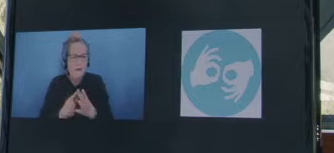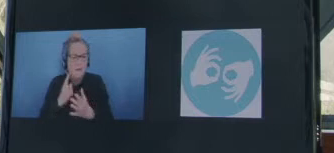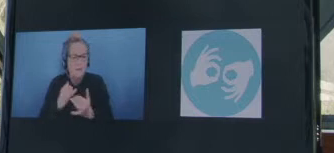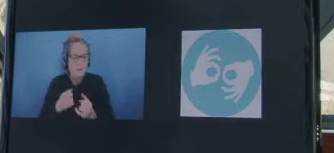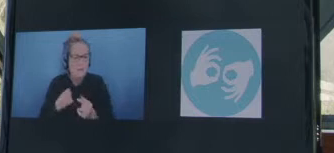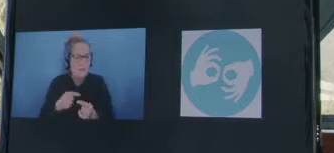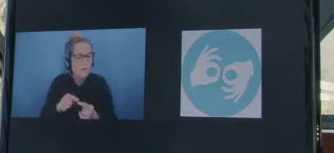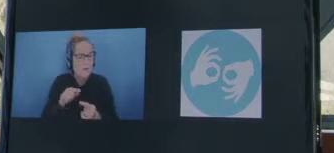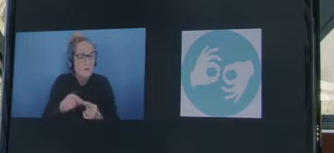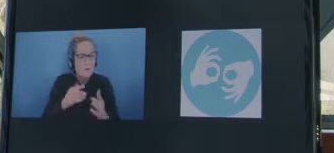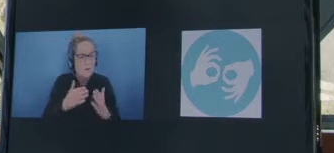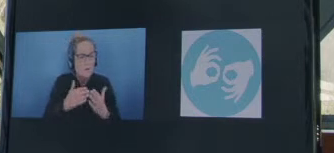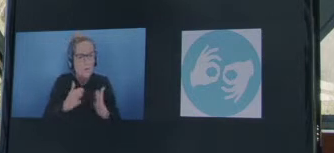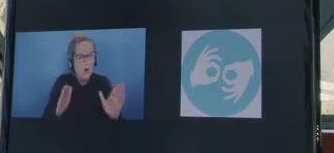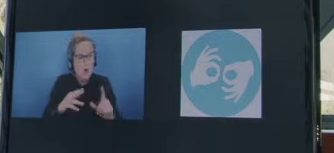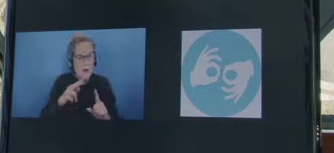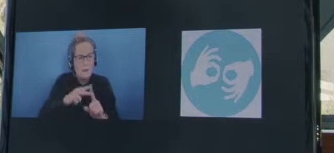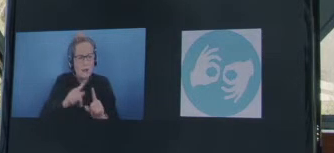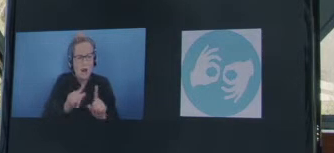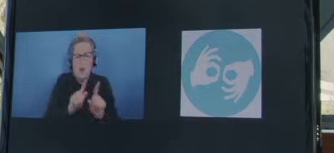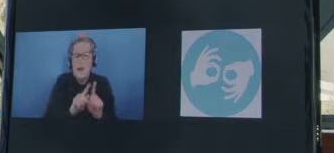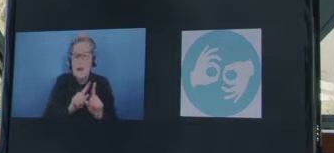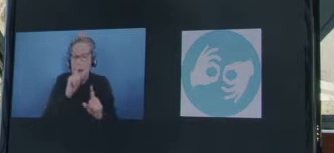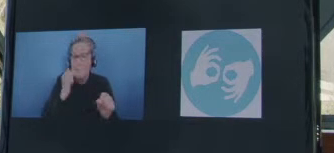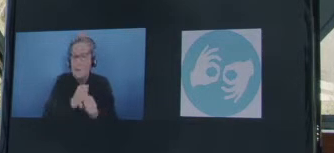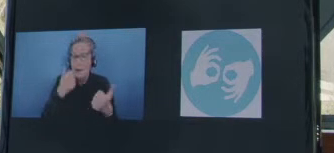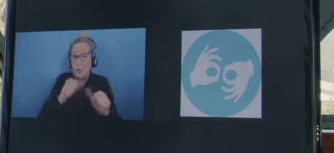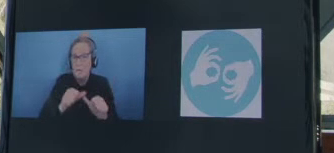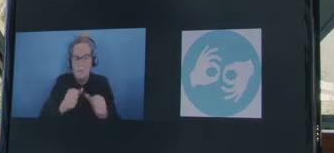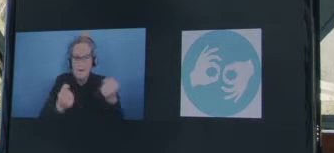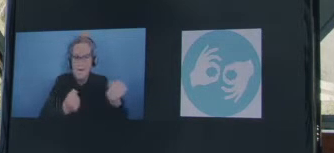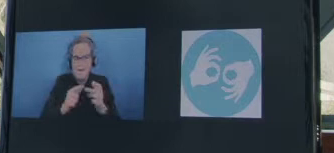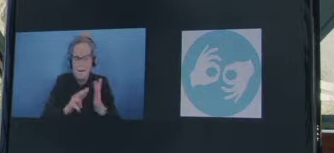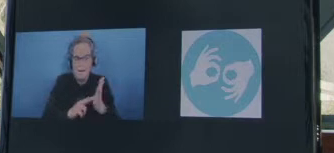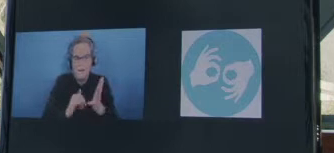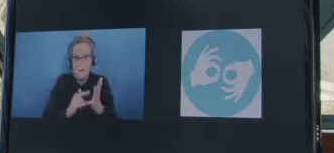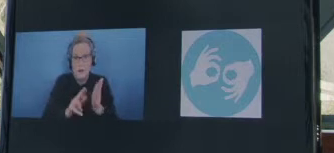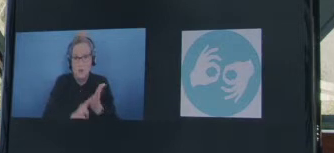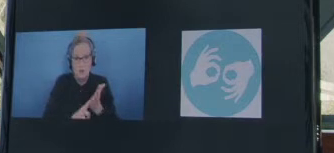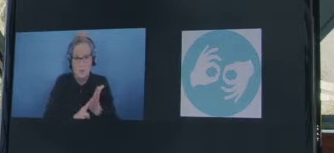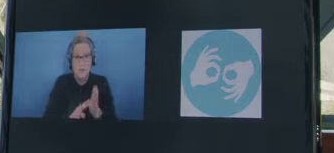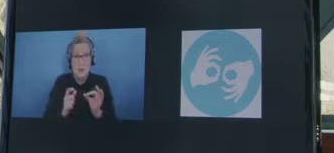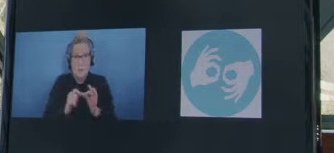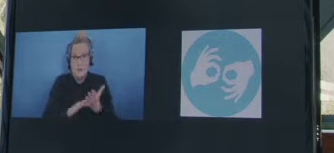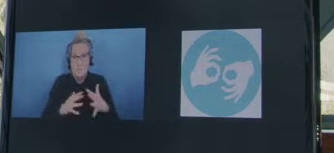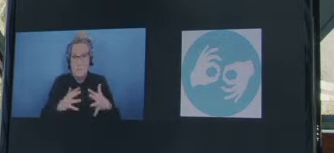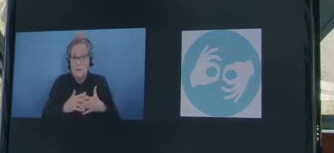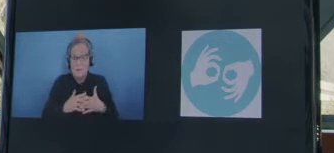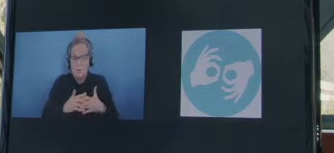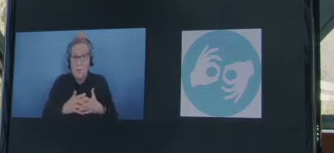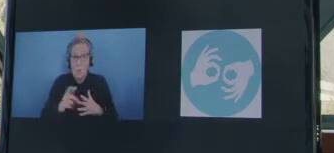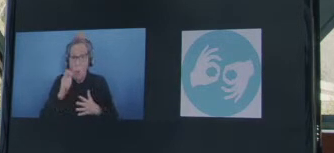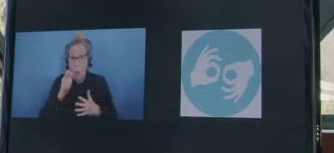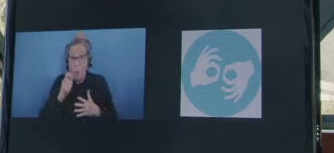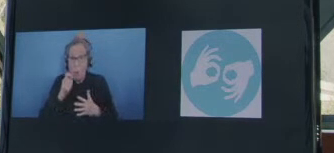wide applications like car insulation. BMW almost replaced all of its car insulation with mycelium and